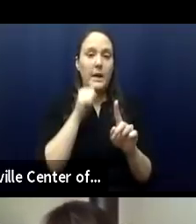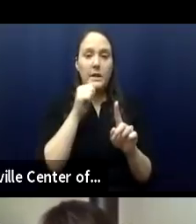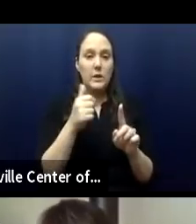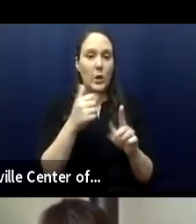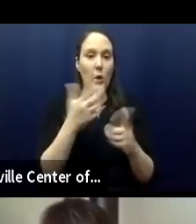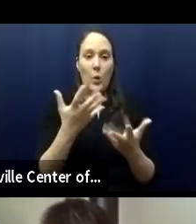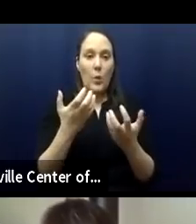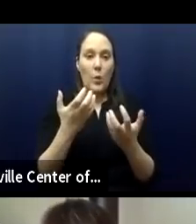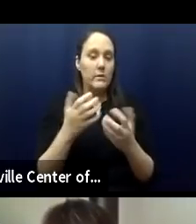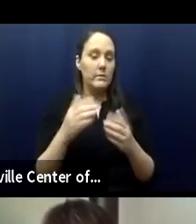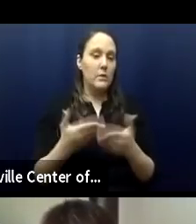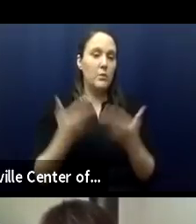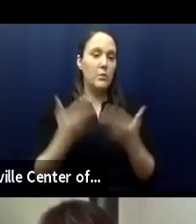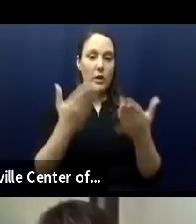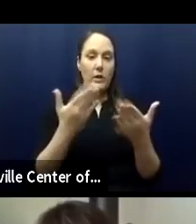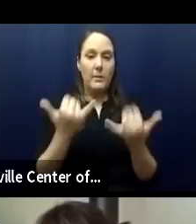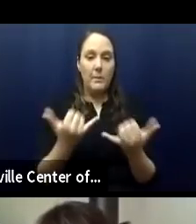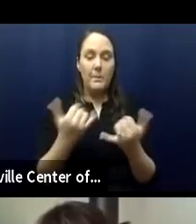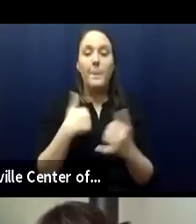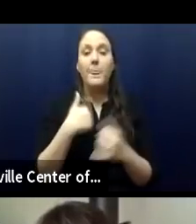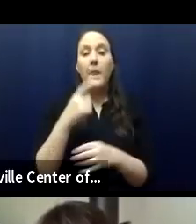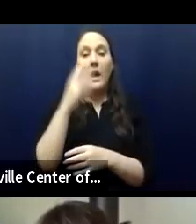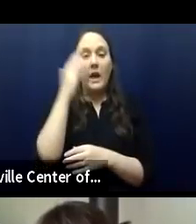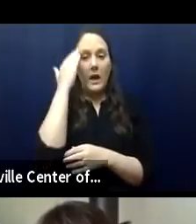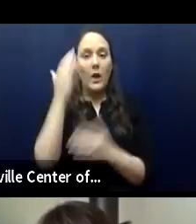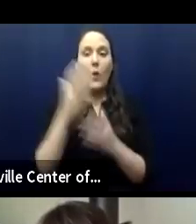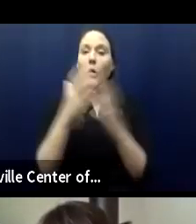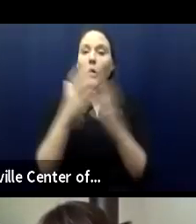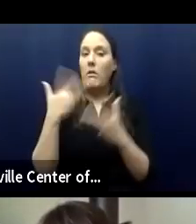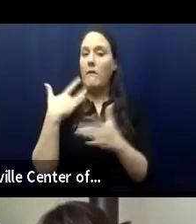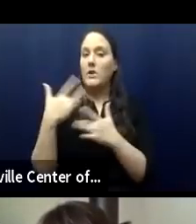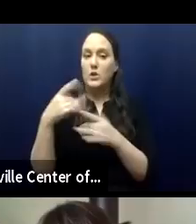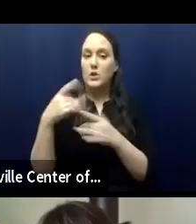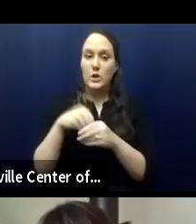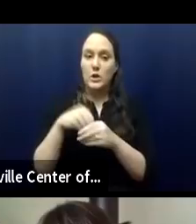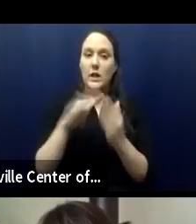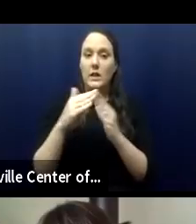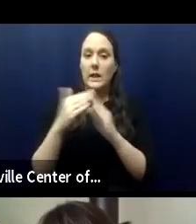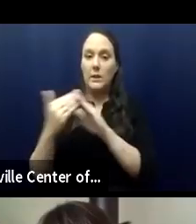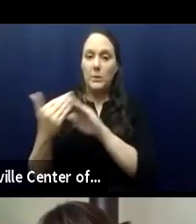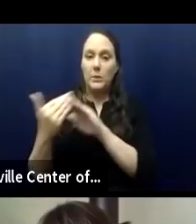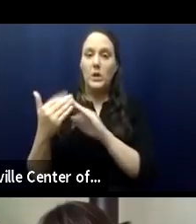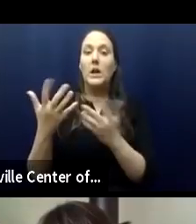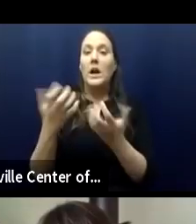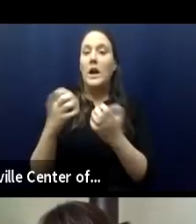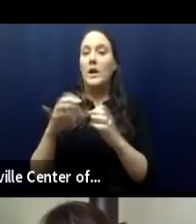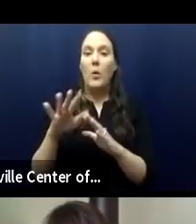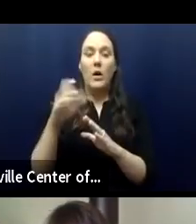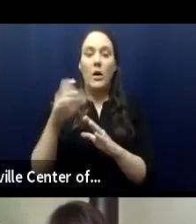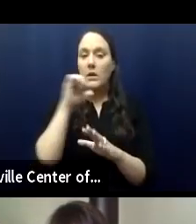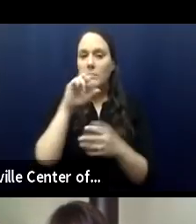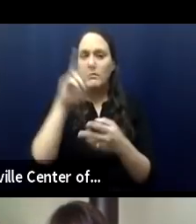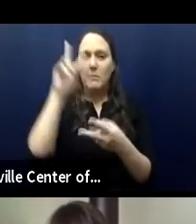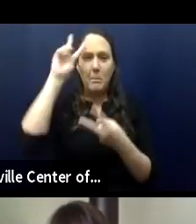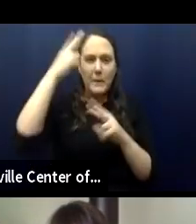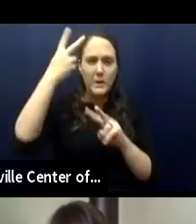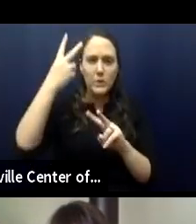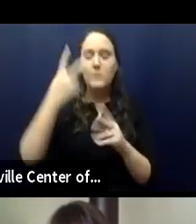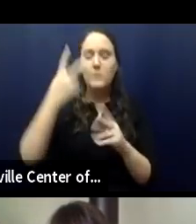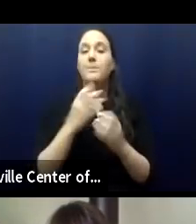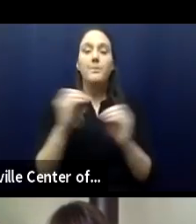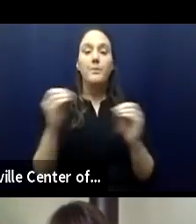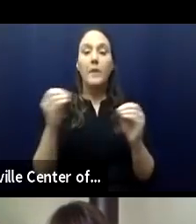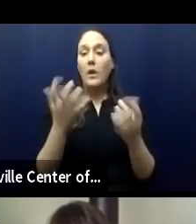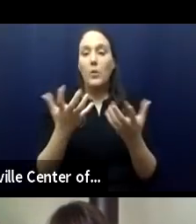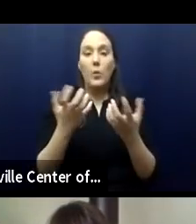been a lot of concern in the community, and I don't want it misread. There was no desire on my part for